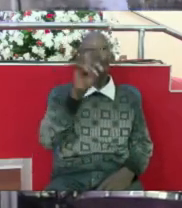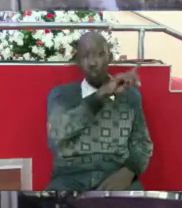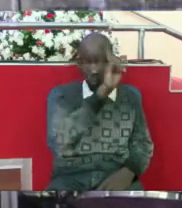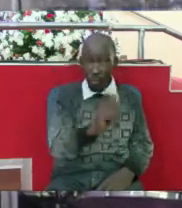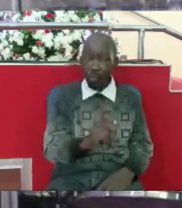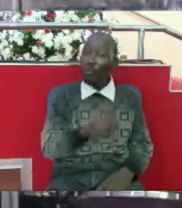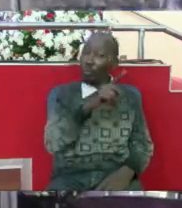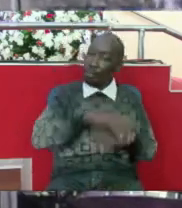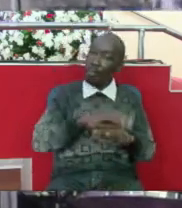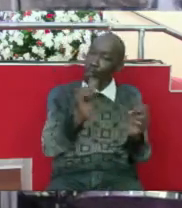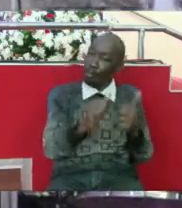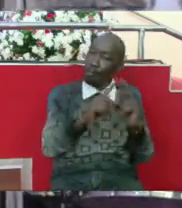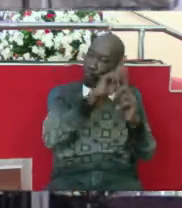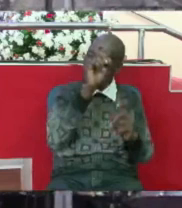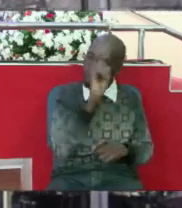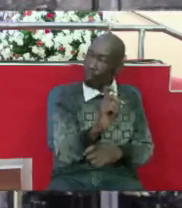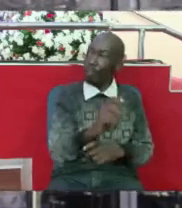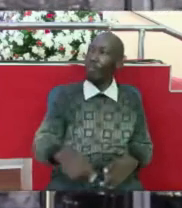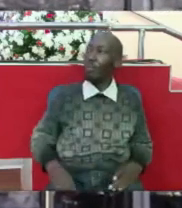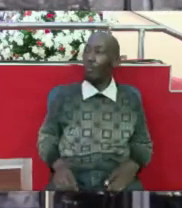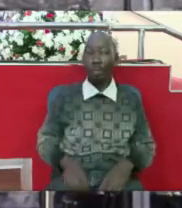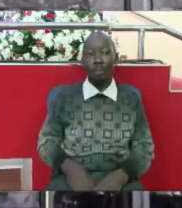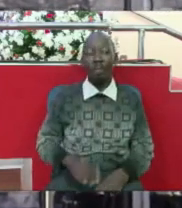Why were so quiet? Mbona mmenyamaza?